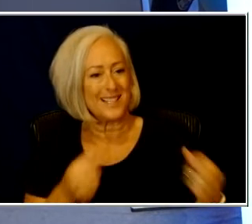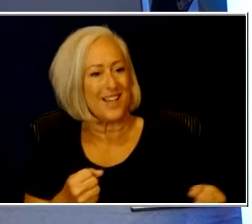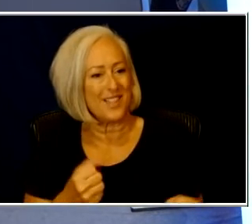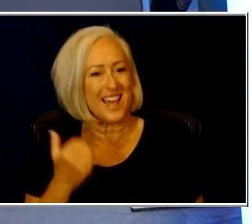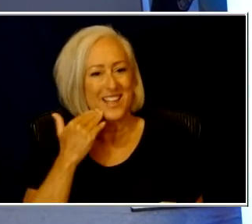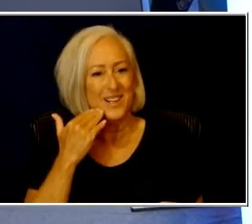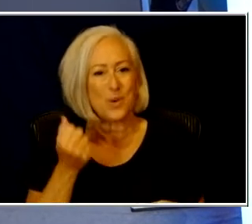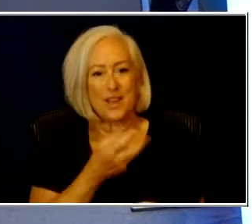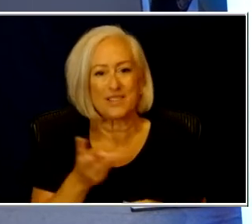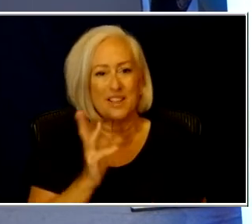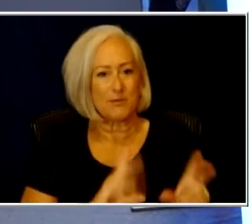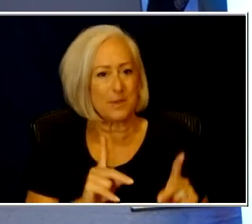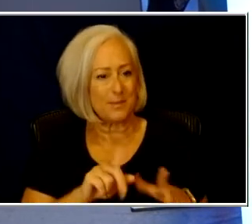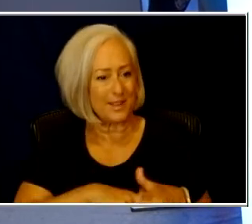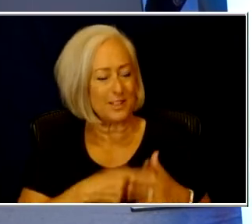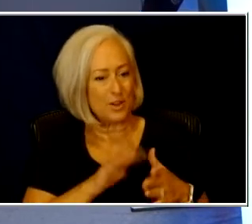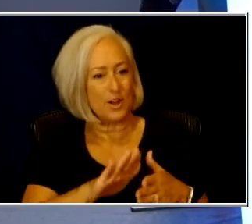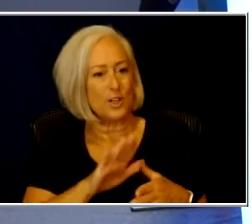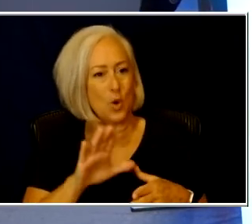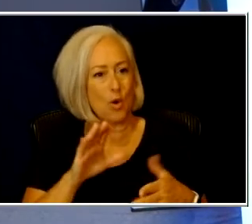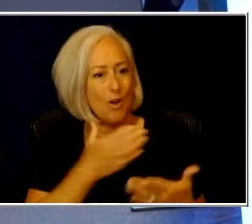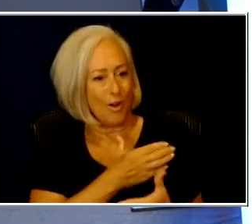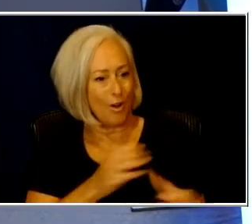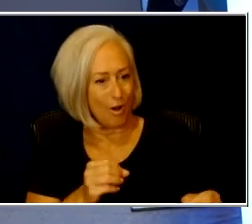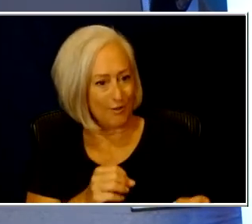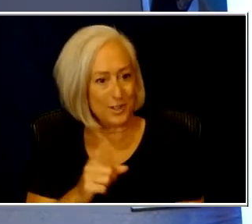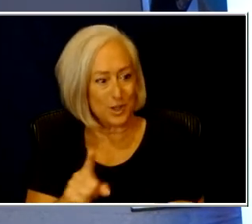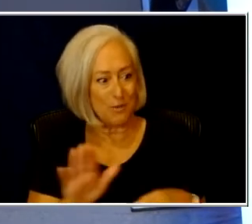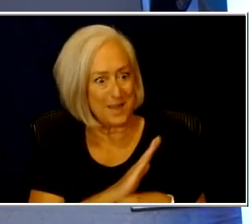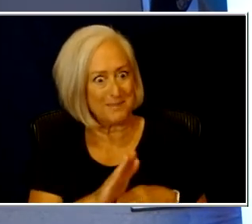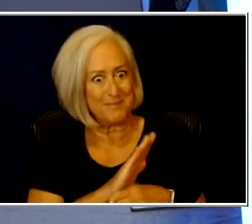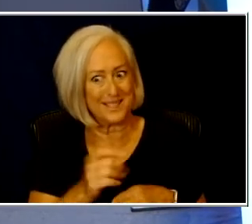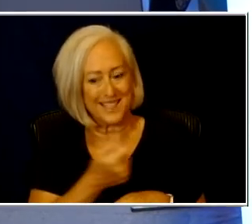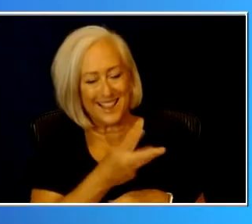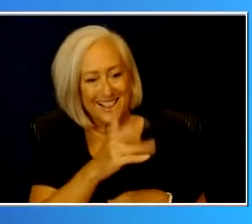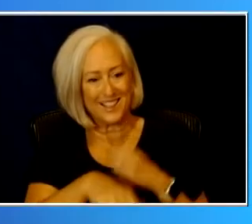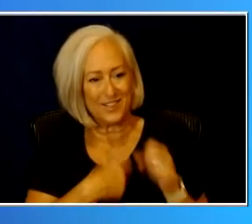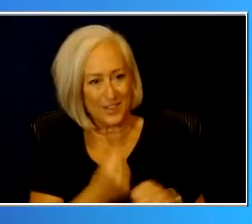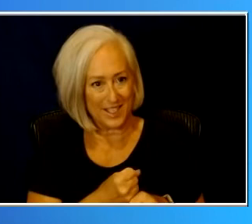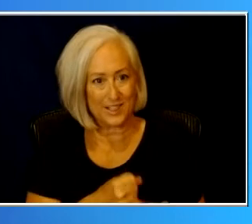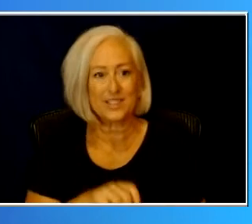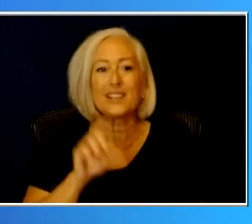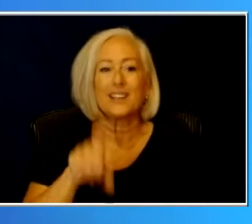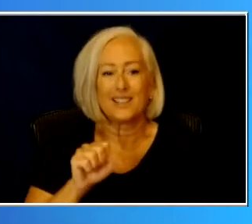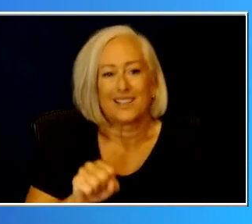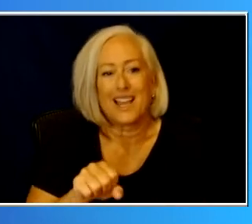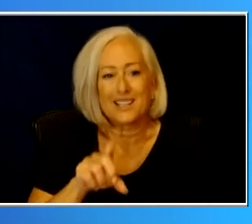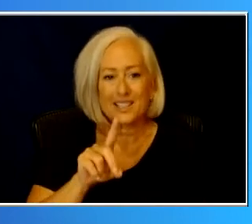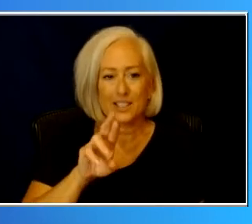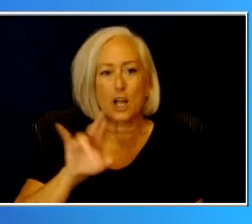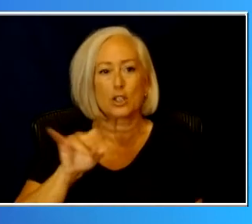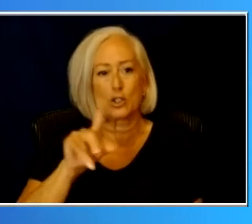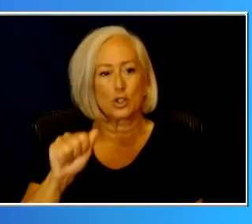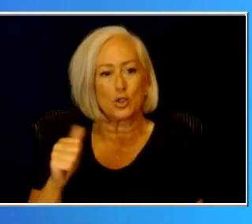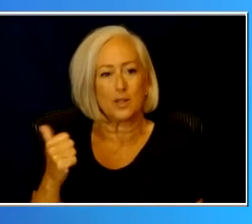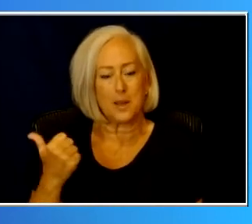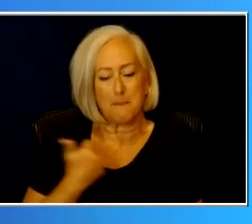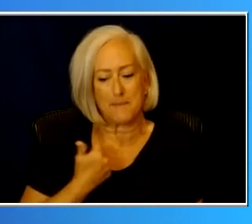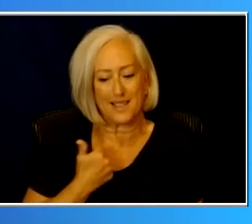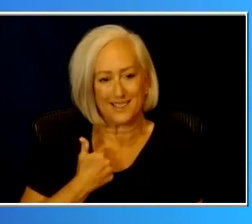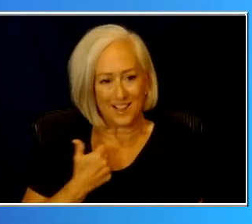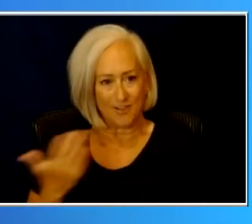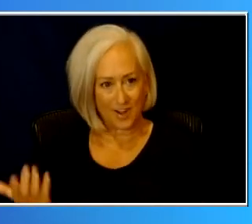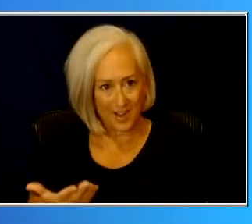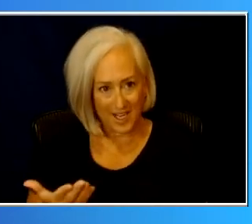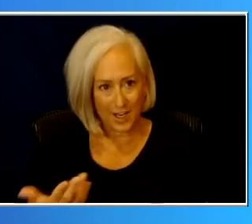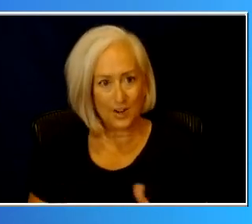in your practice too, right? Because Absolutely. you've been very busy over the last couple of years. Yes, we have. So Dr. Jewel and myself are here, and we are being joined by Dr.